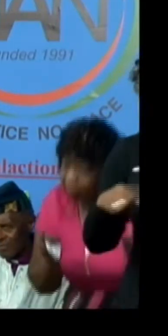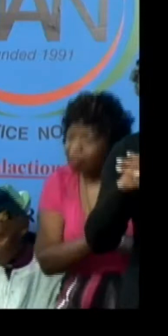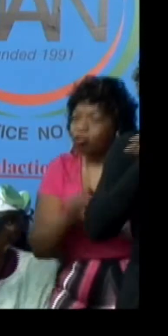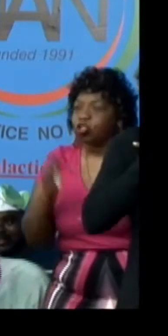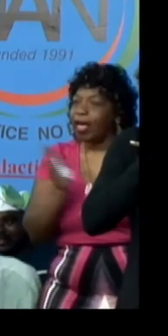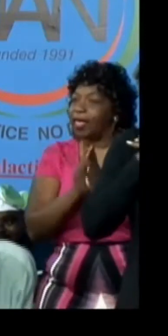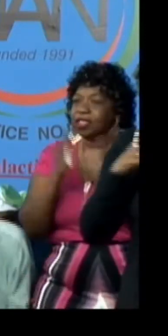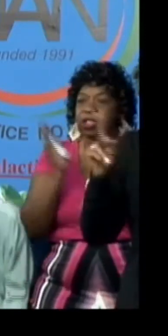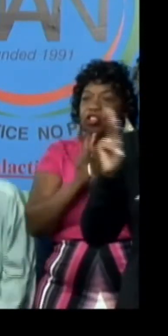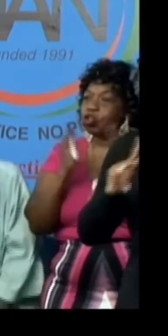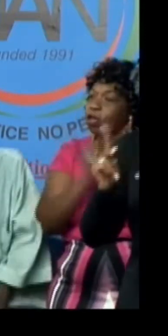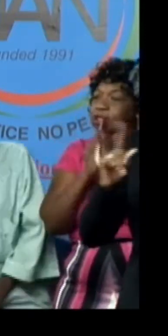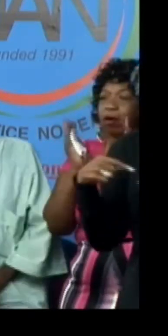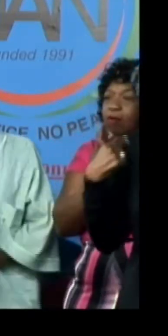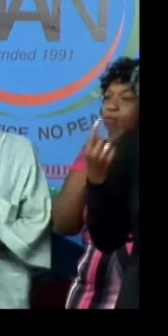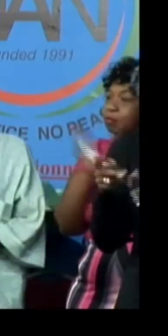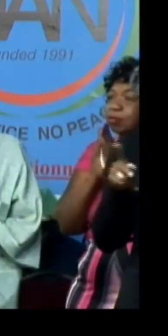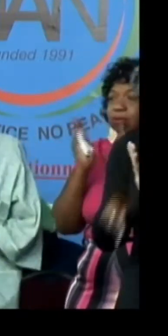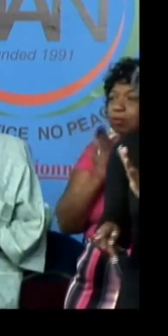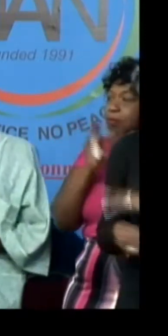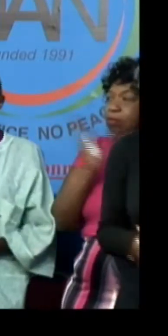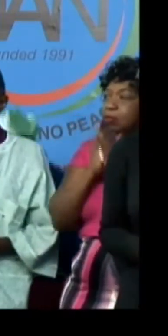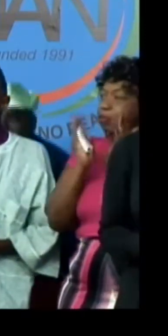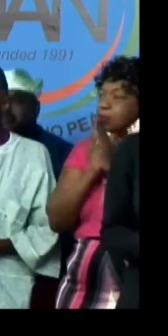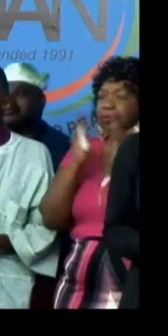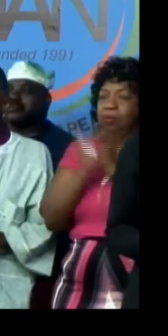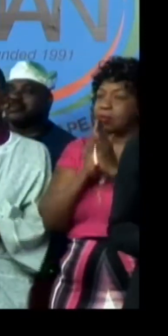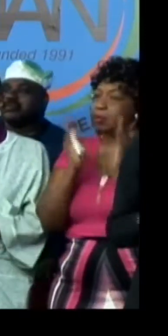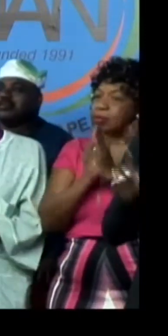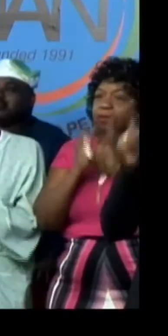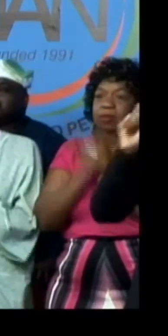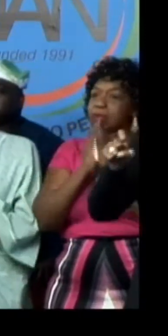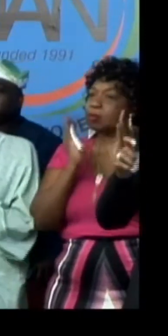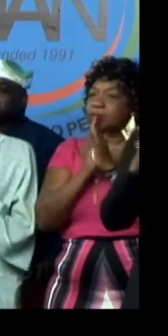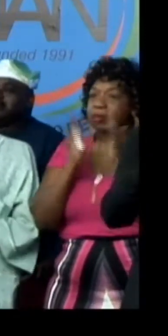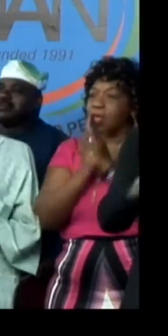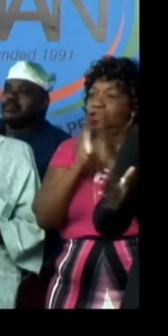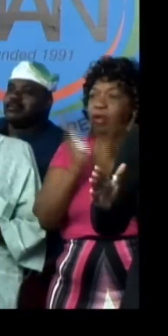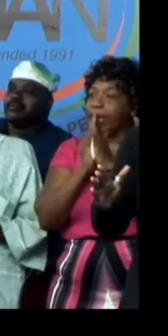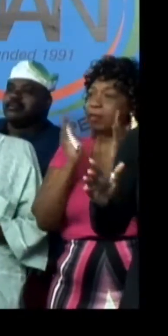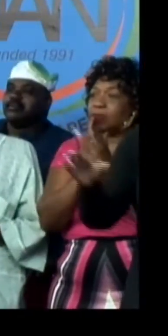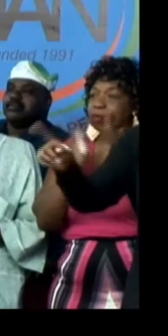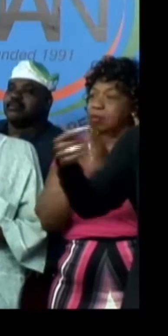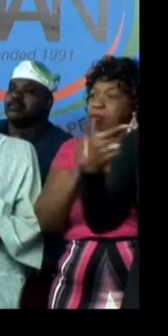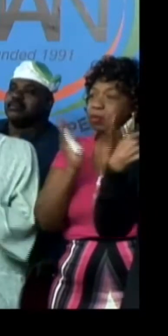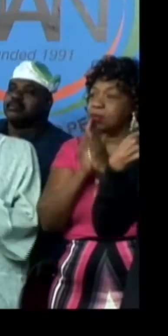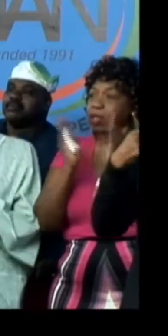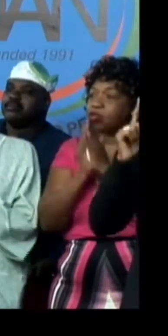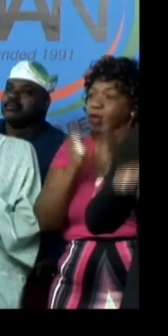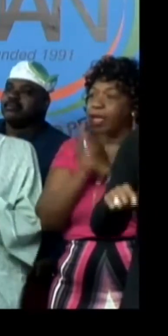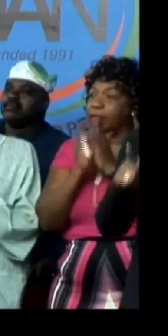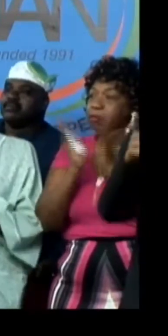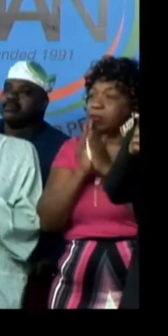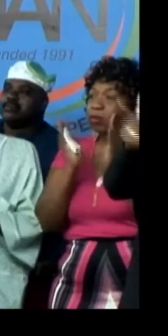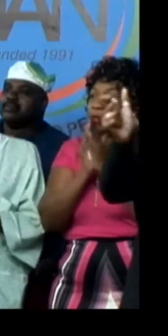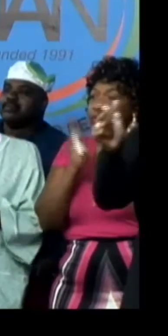You don't need a strategy to tell people you don't shoot people in the back that are unarmed.